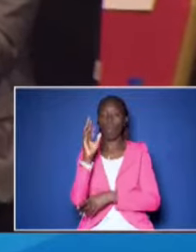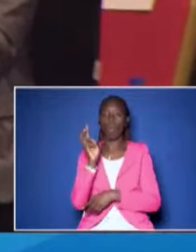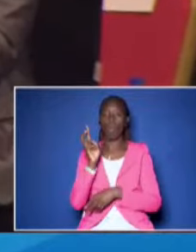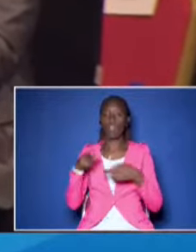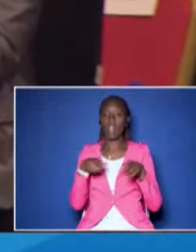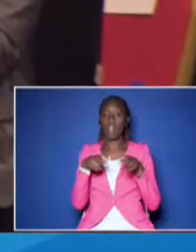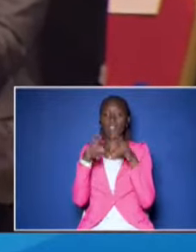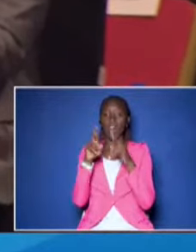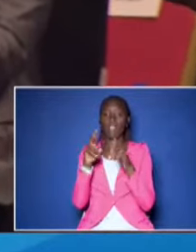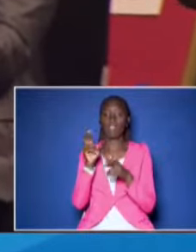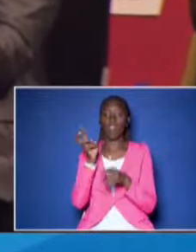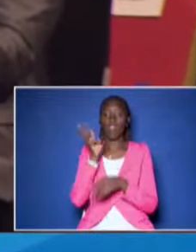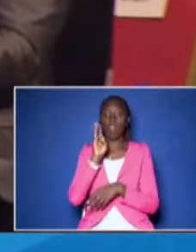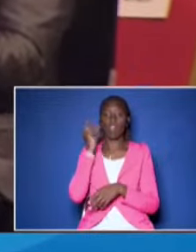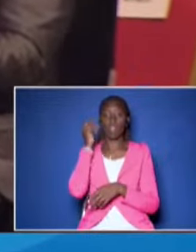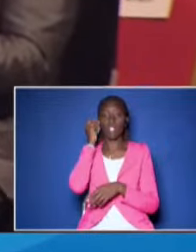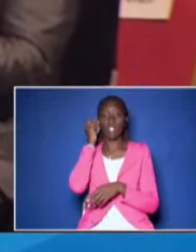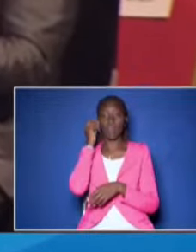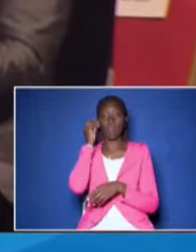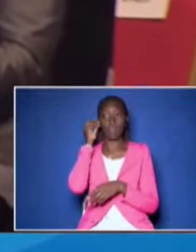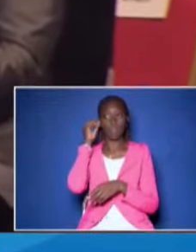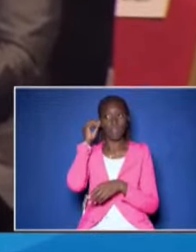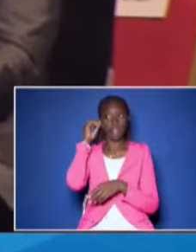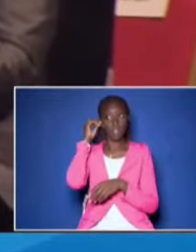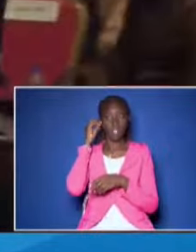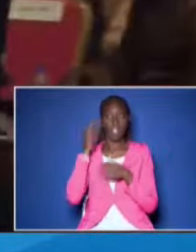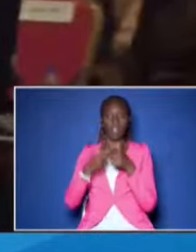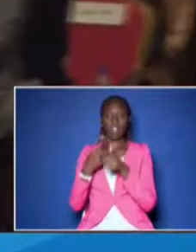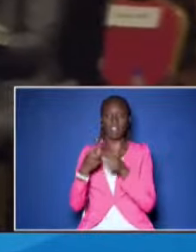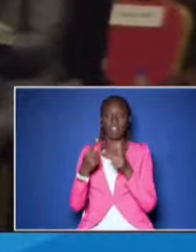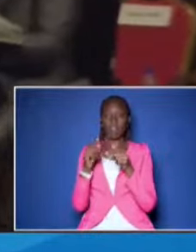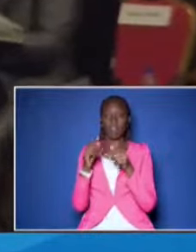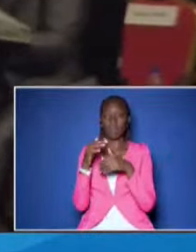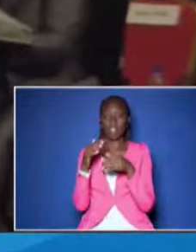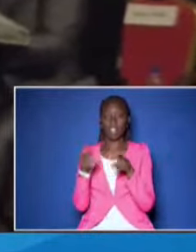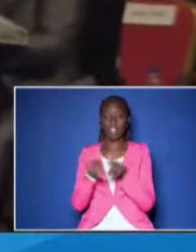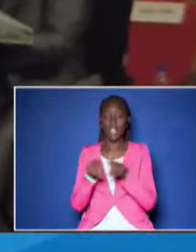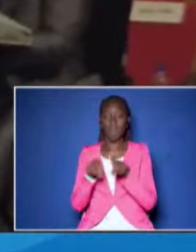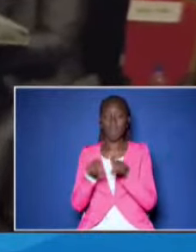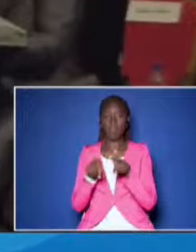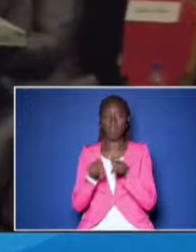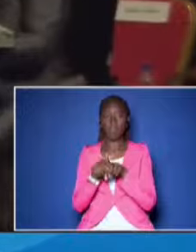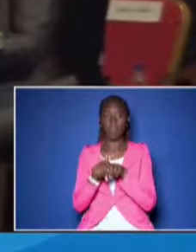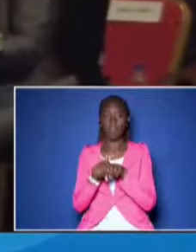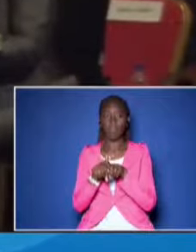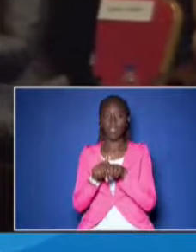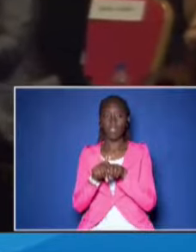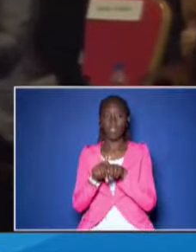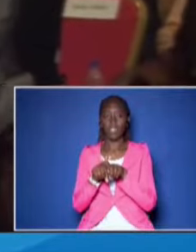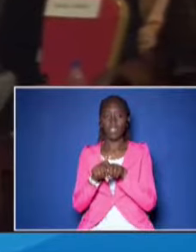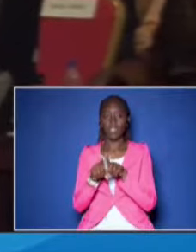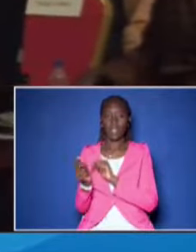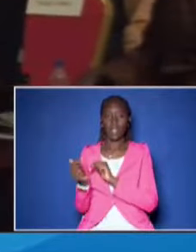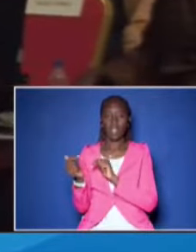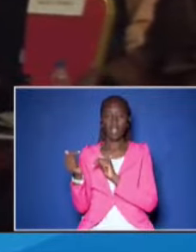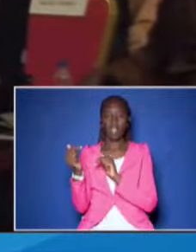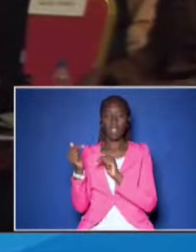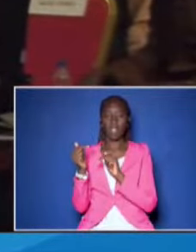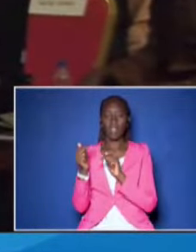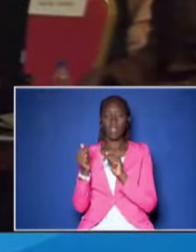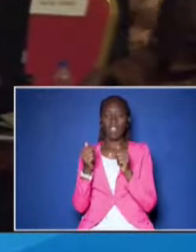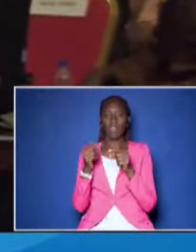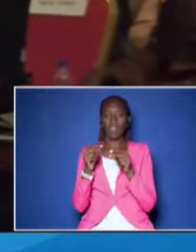rivers of water that bringeth forth his fruit in his season his Leaf also shall